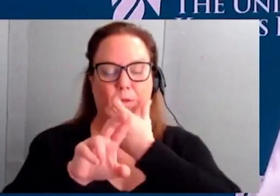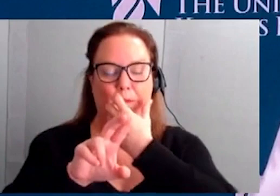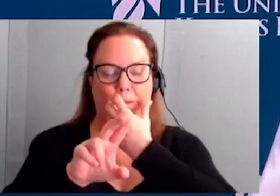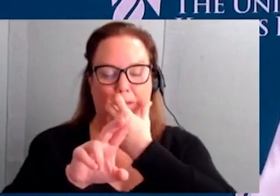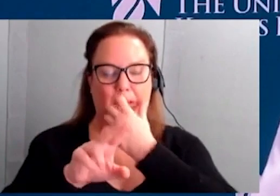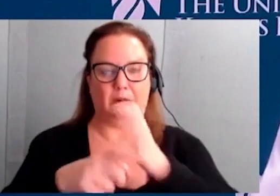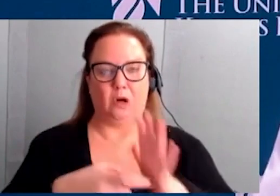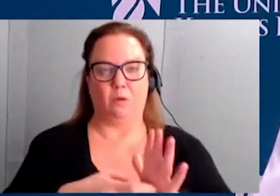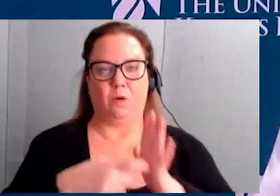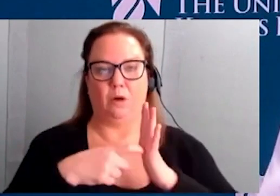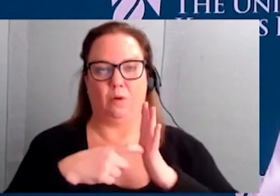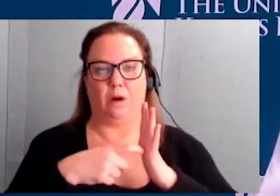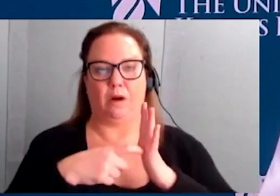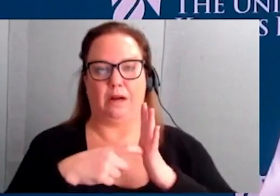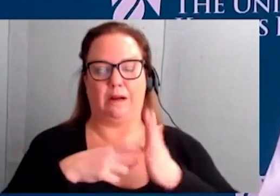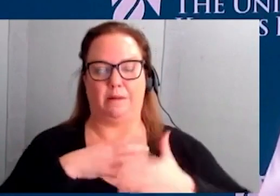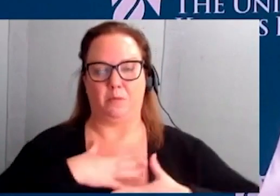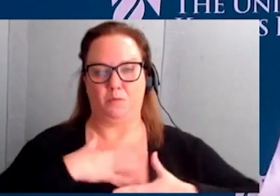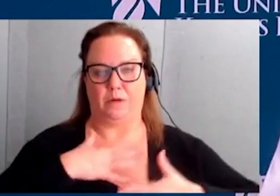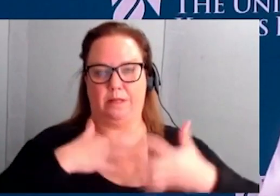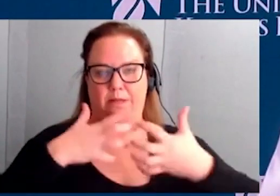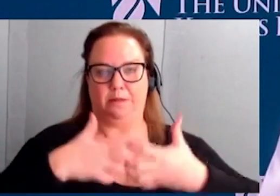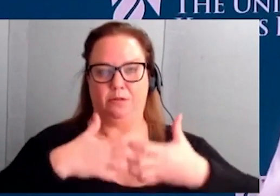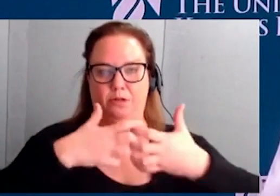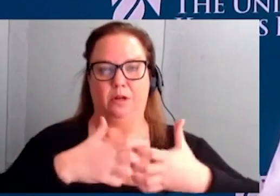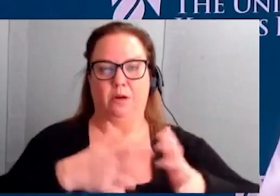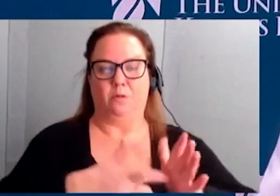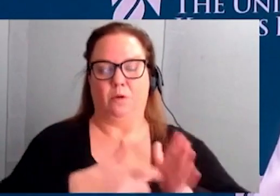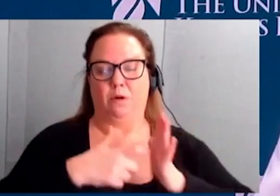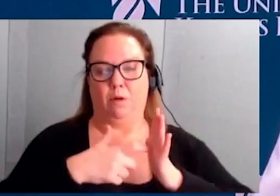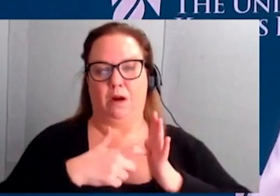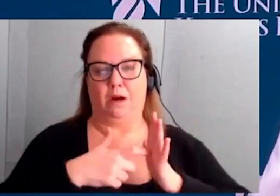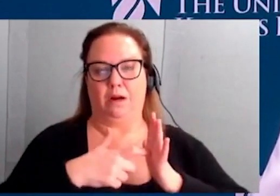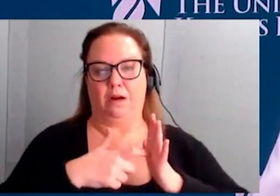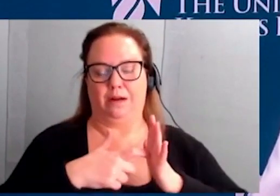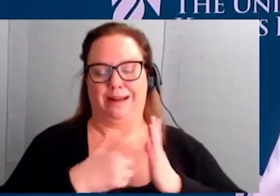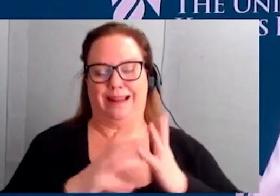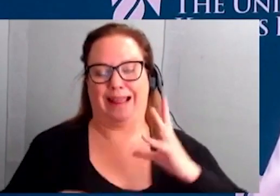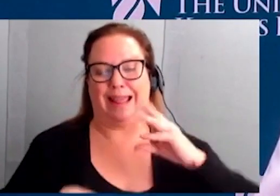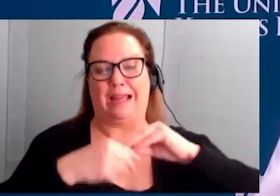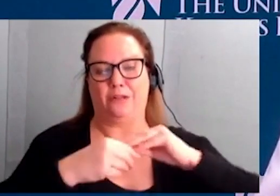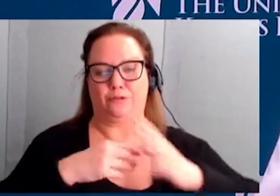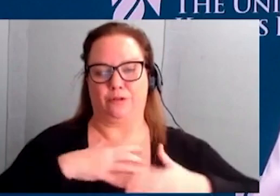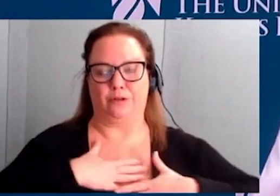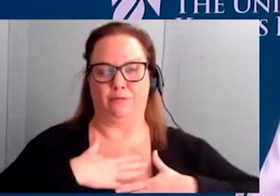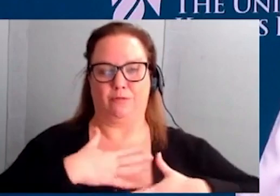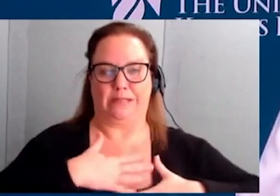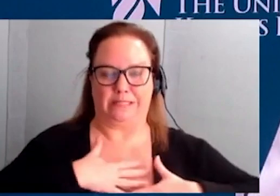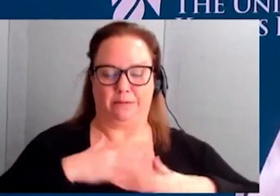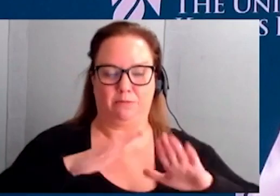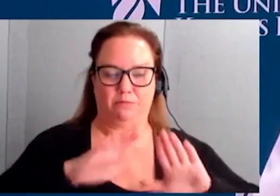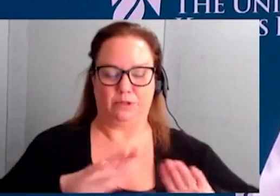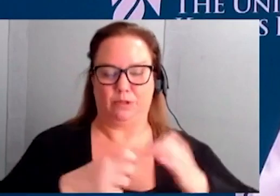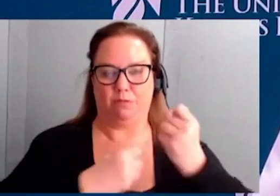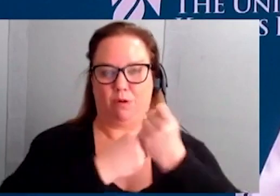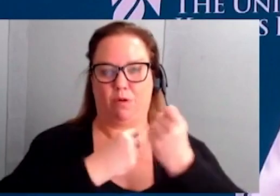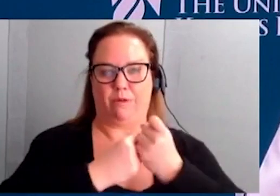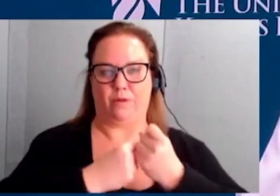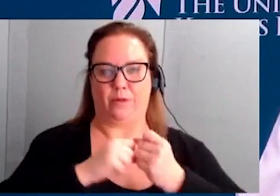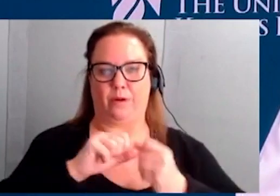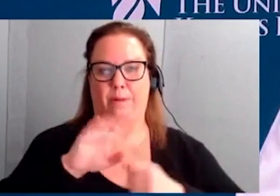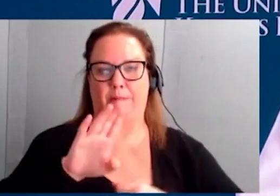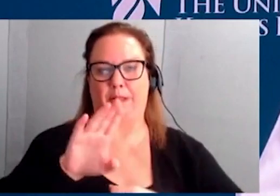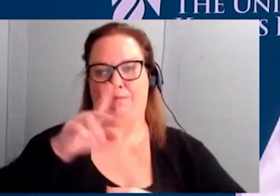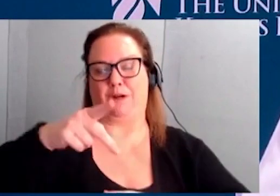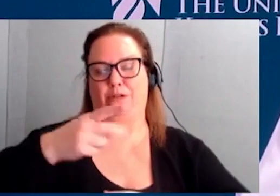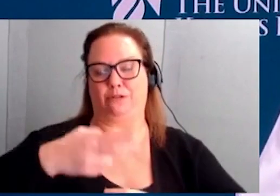requiring ventilation, requiring extra resuscitative support to keep their blood pressures up.